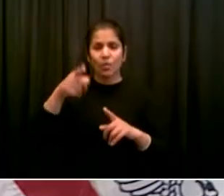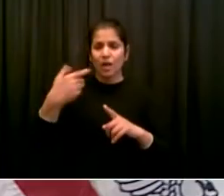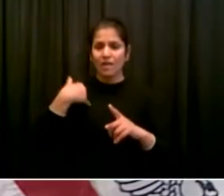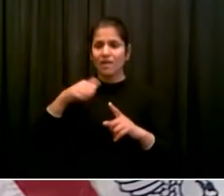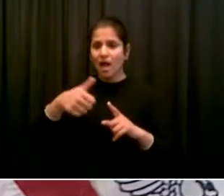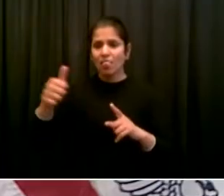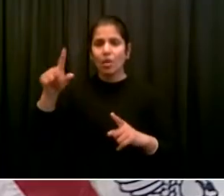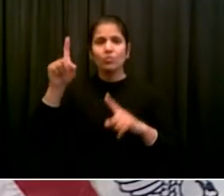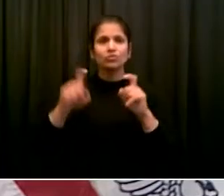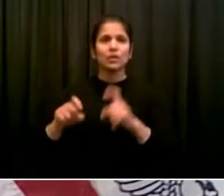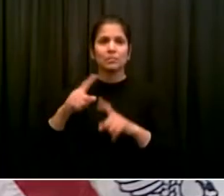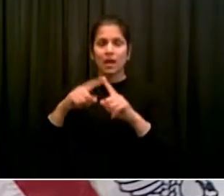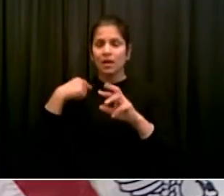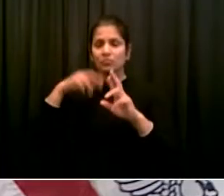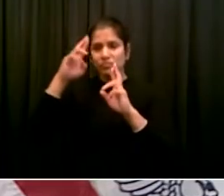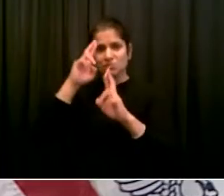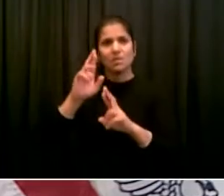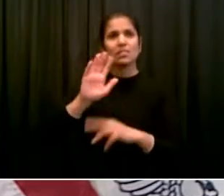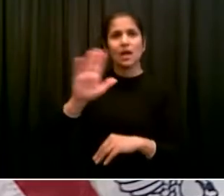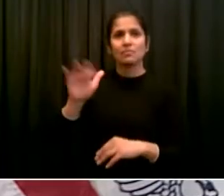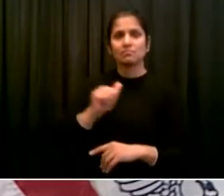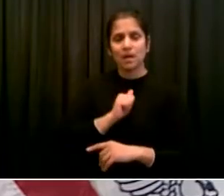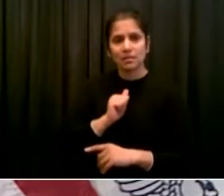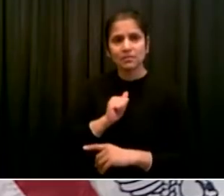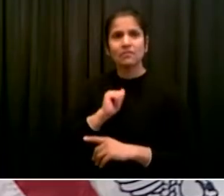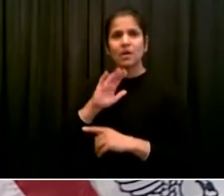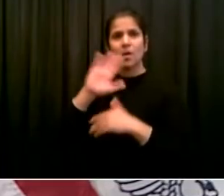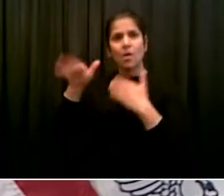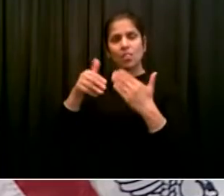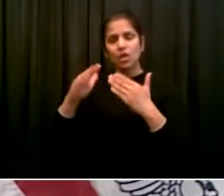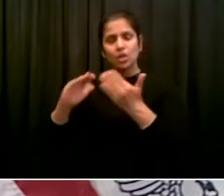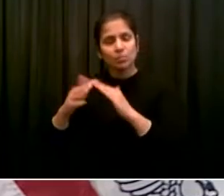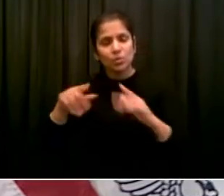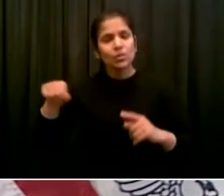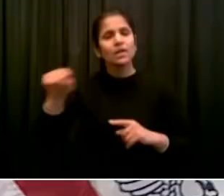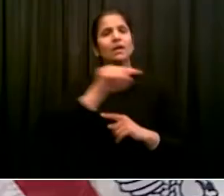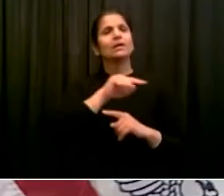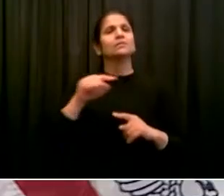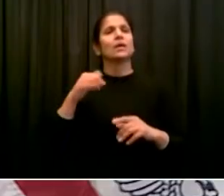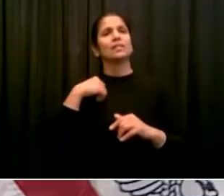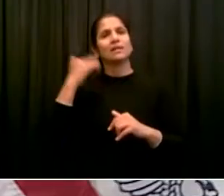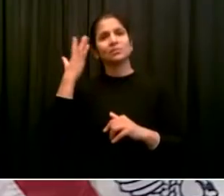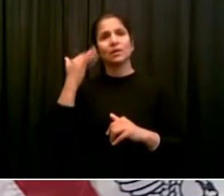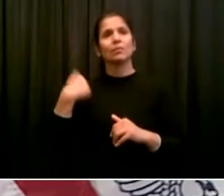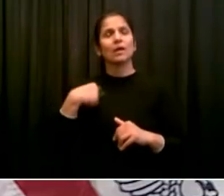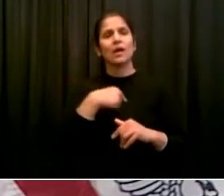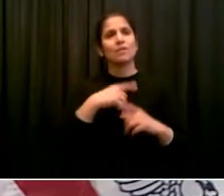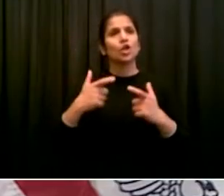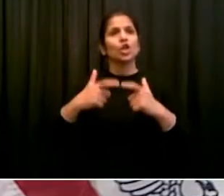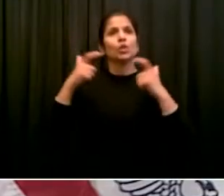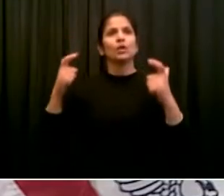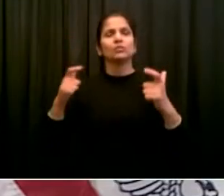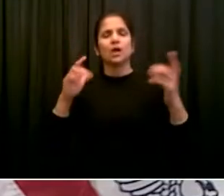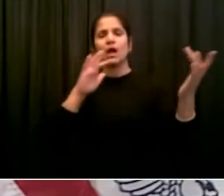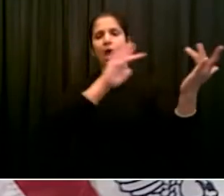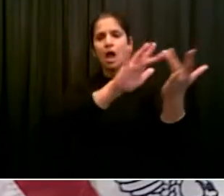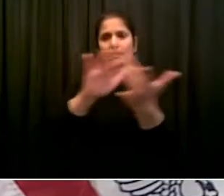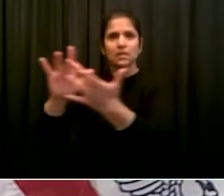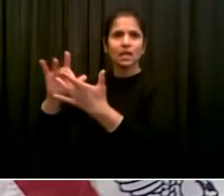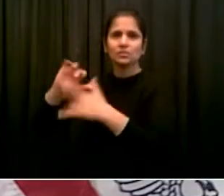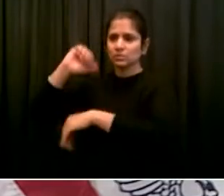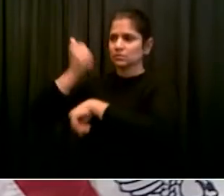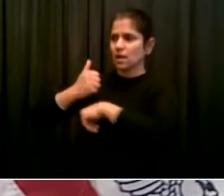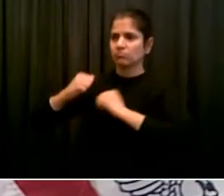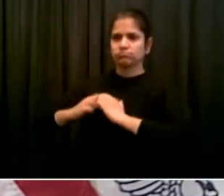we're serving. And this is why we are doing a huge outreach effort in multiple languages, why we're putting the vaccination centers where we are. And